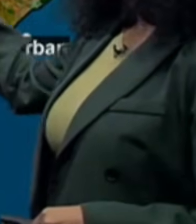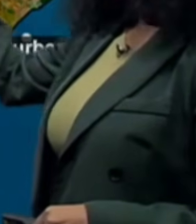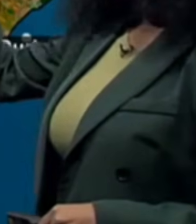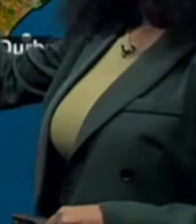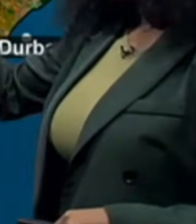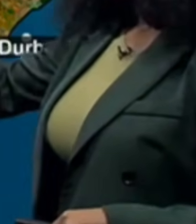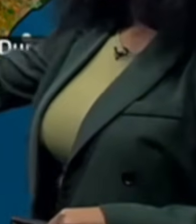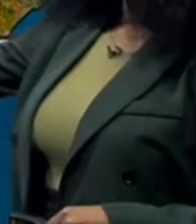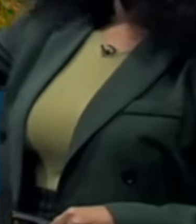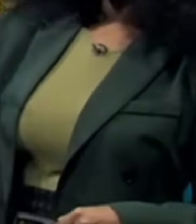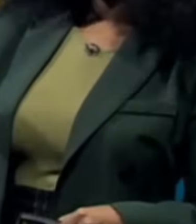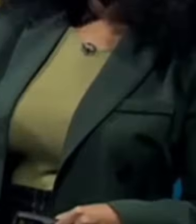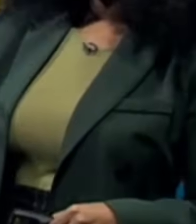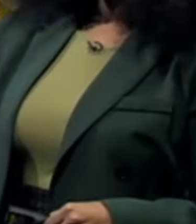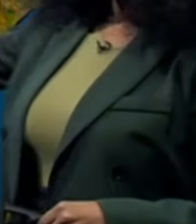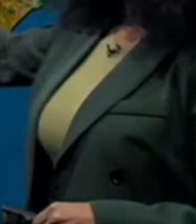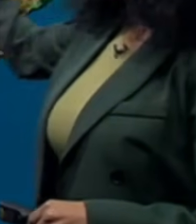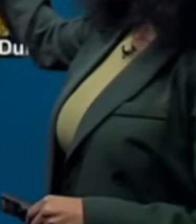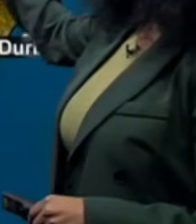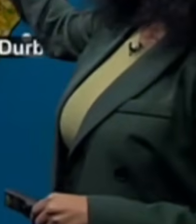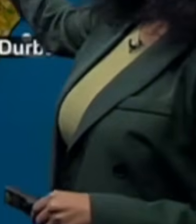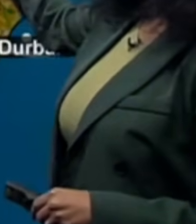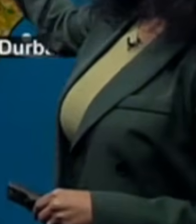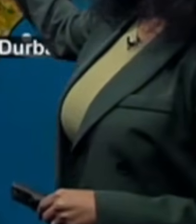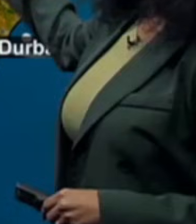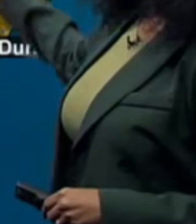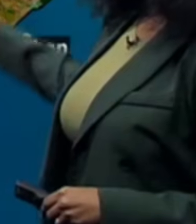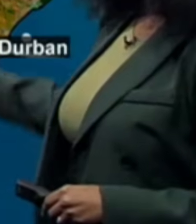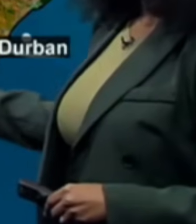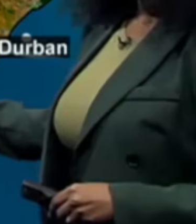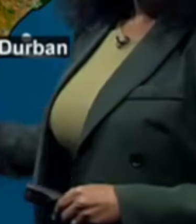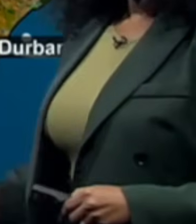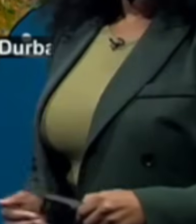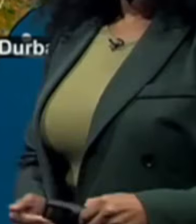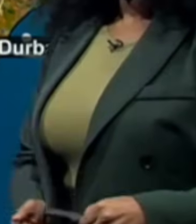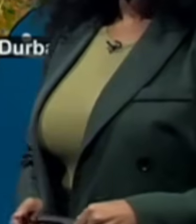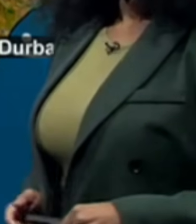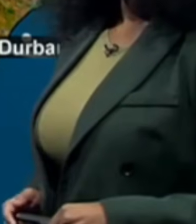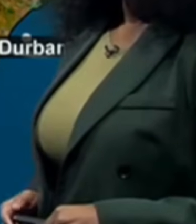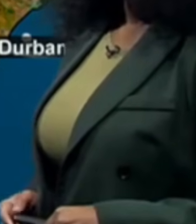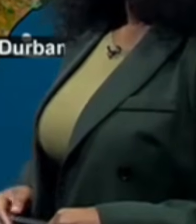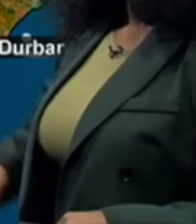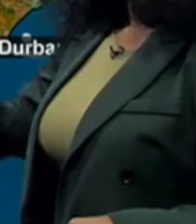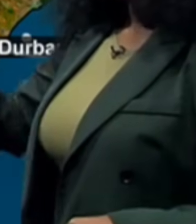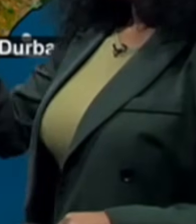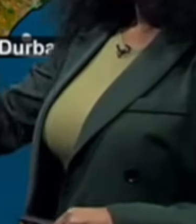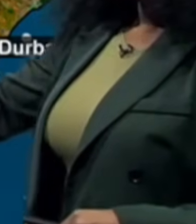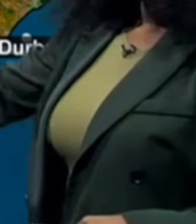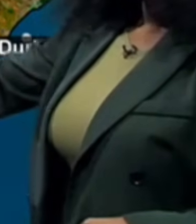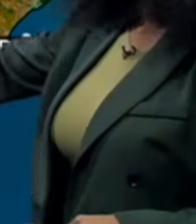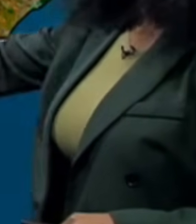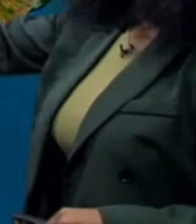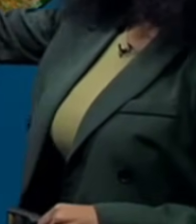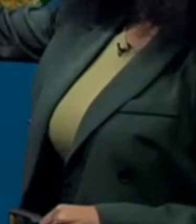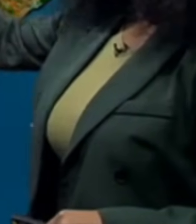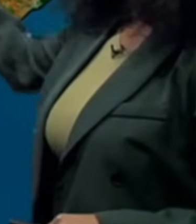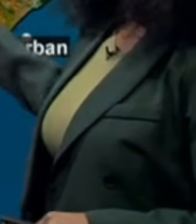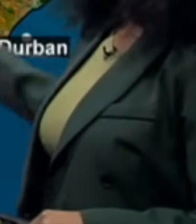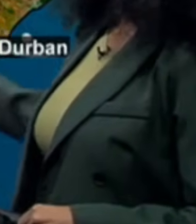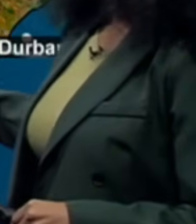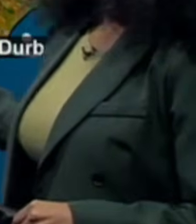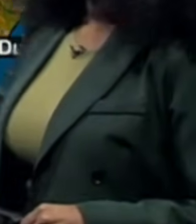dibe mo bogare jwa naga karolo ya Upington fa re lebella karolo ya Mpumalanga le KwaZulu-Natal go tla nna le gone go nna le dipula mme ka moso bontsi jwa